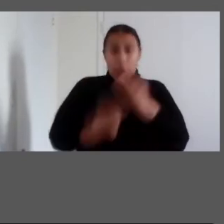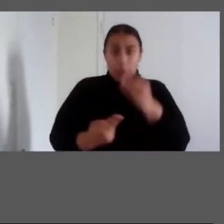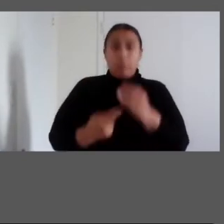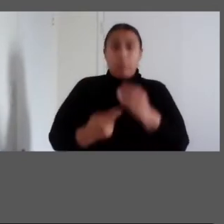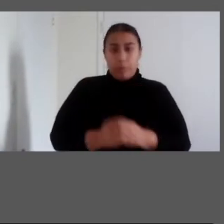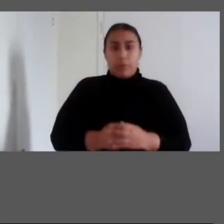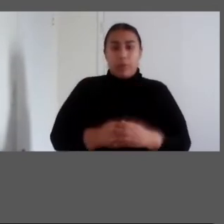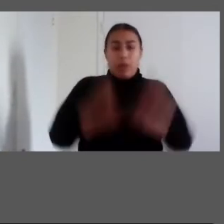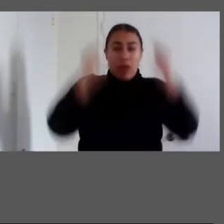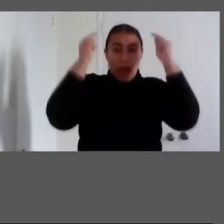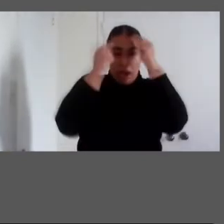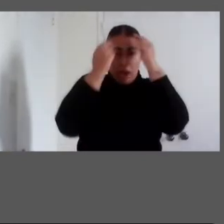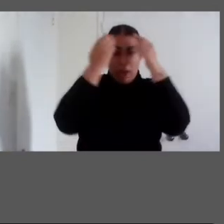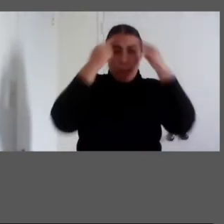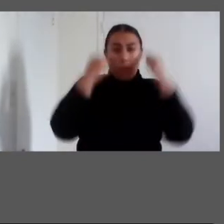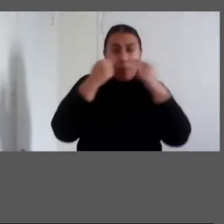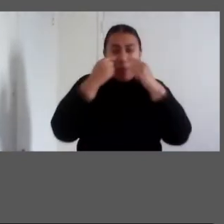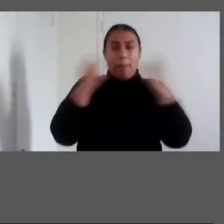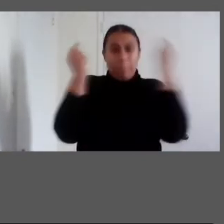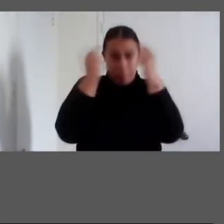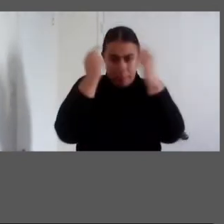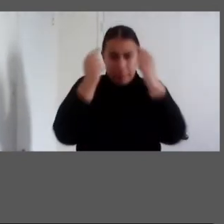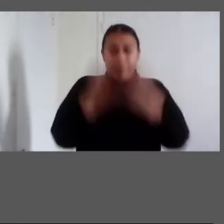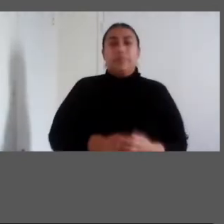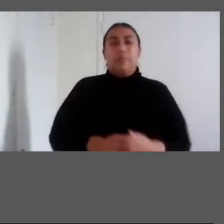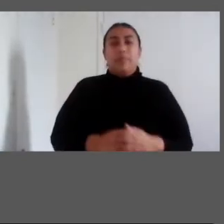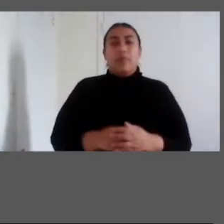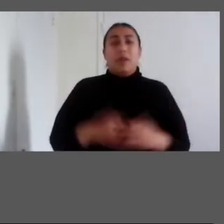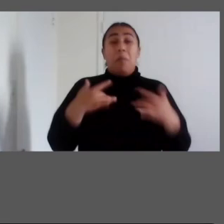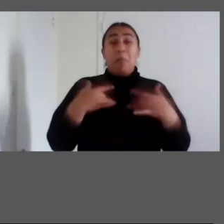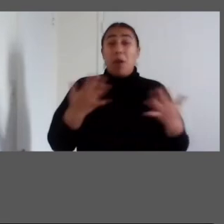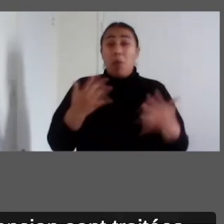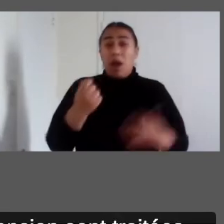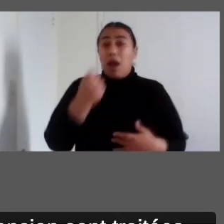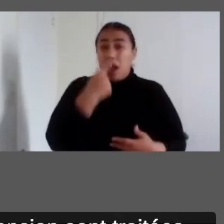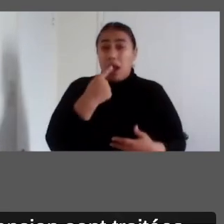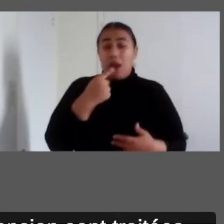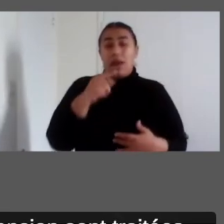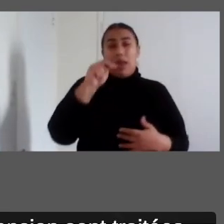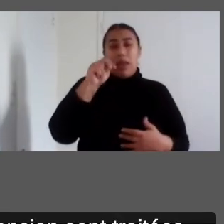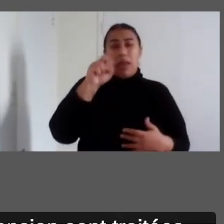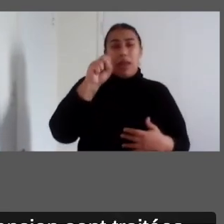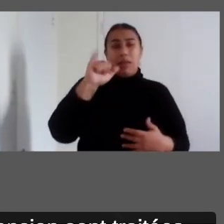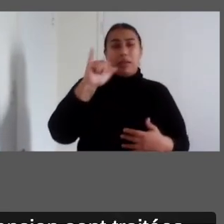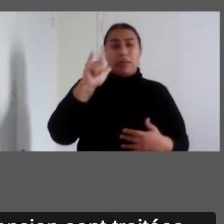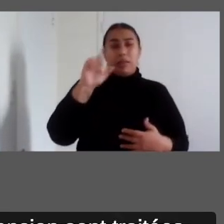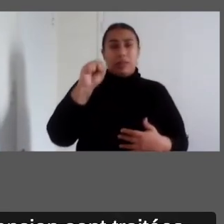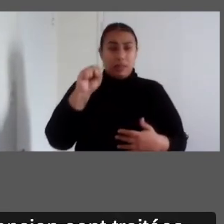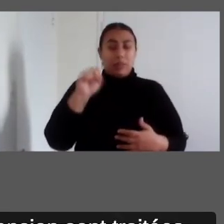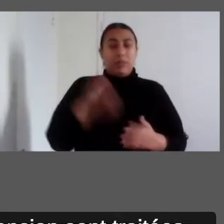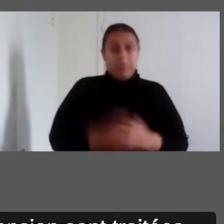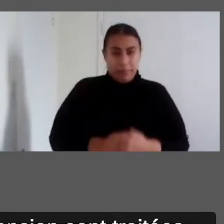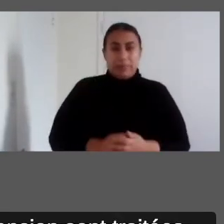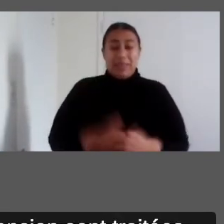have a band-like appearance. It doesn't necessarily have to go through the front of the head, but that's the best part that I can reach and show you guys.